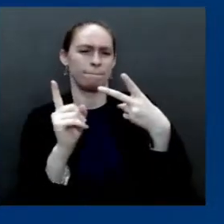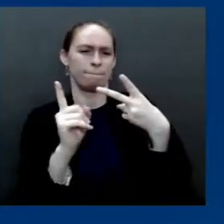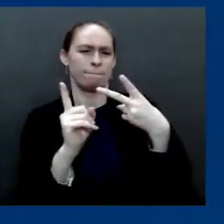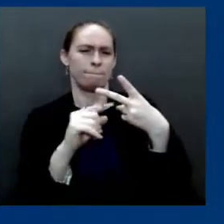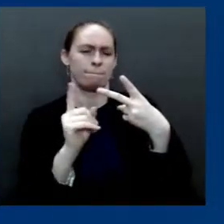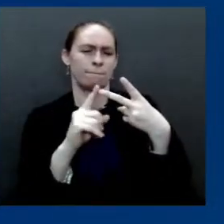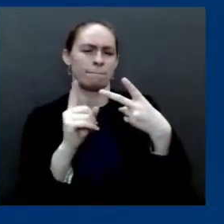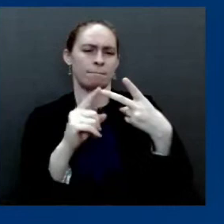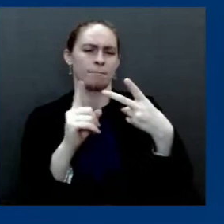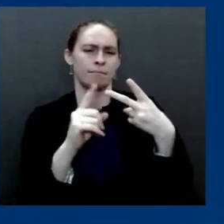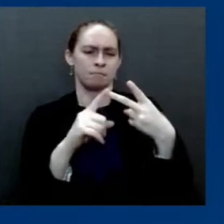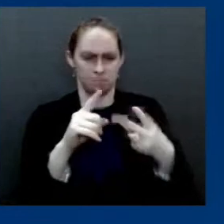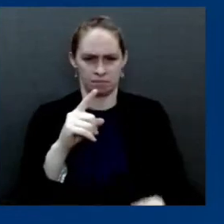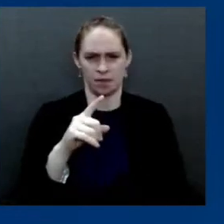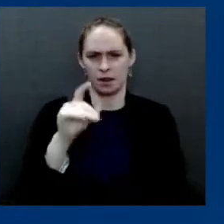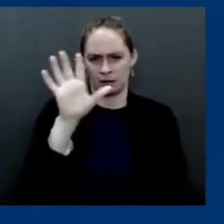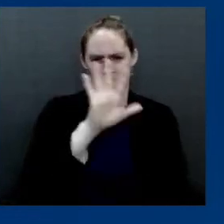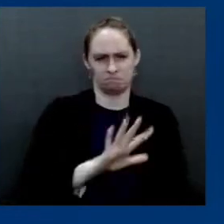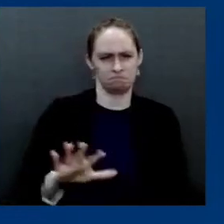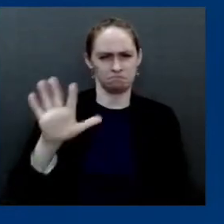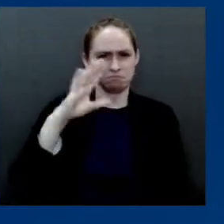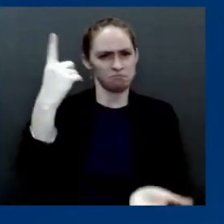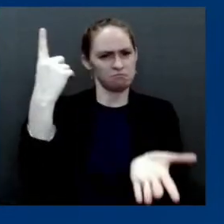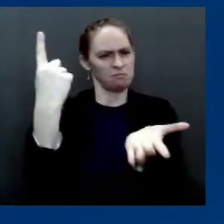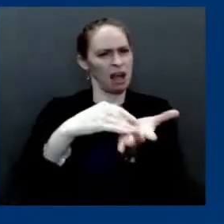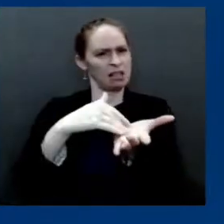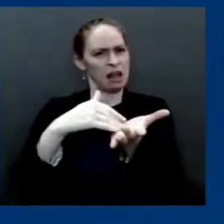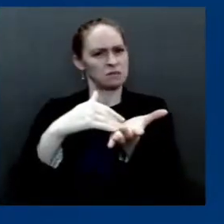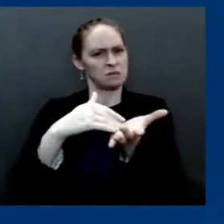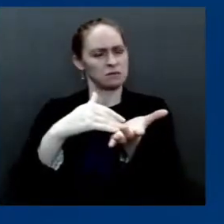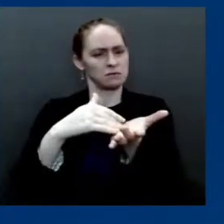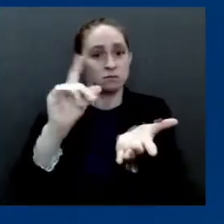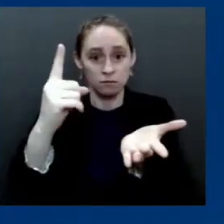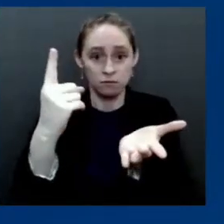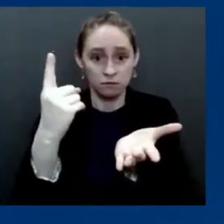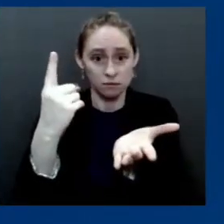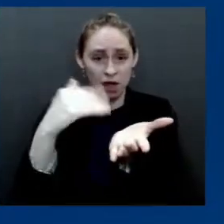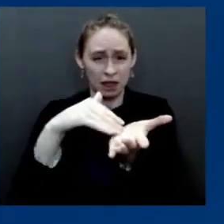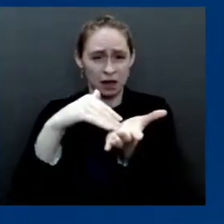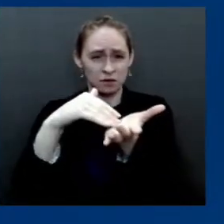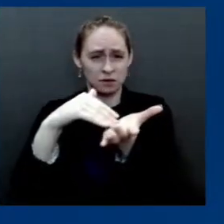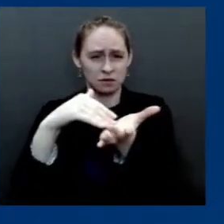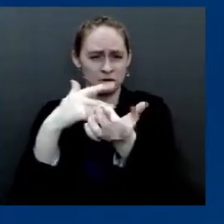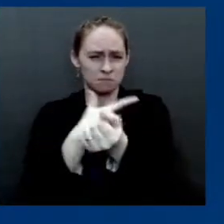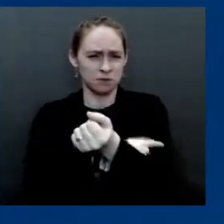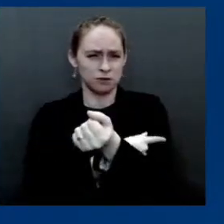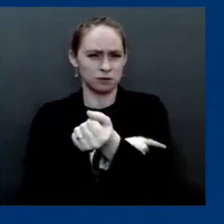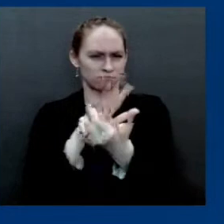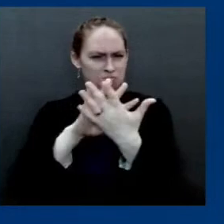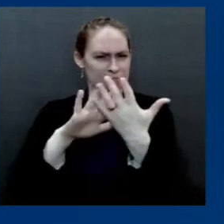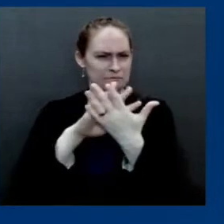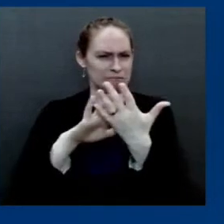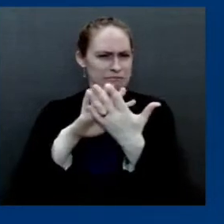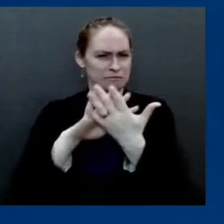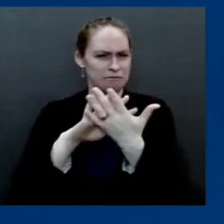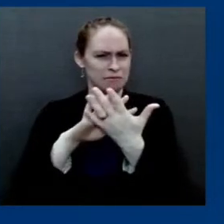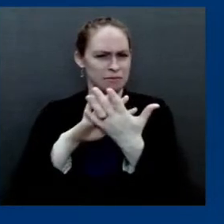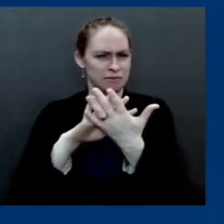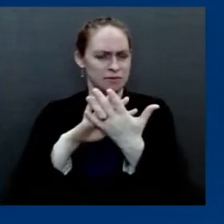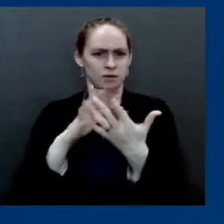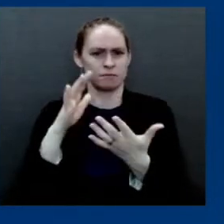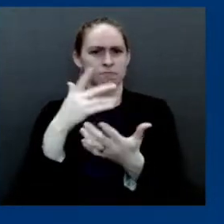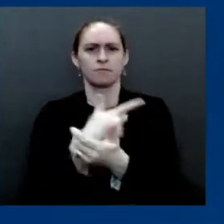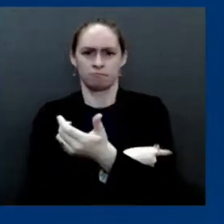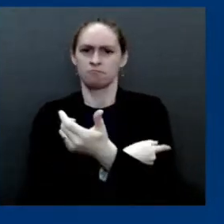of protection. The data I do have off the top of my head is we're nearing 2 out of 3 seniors, those 65 and